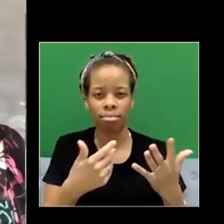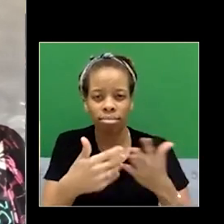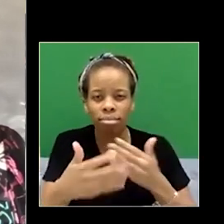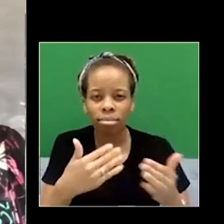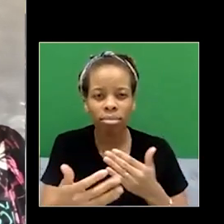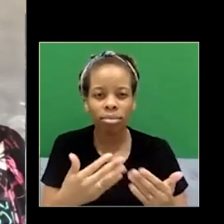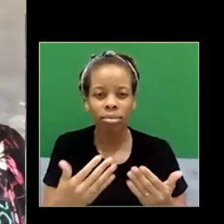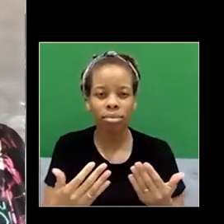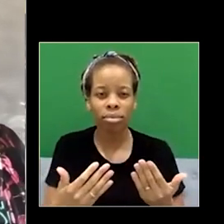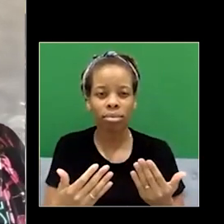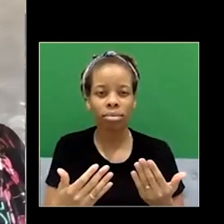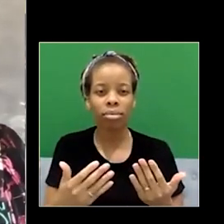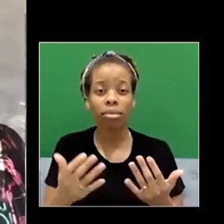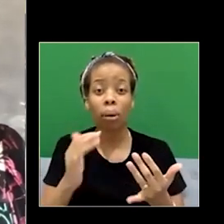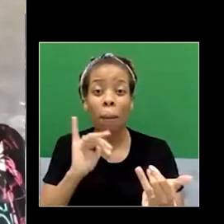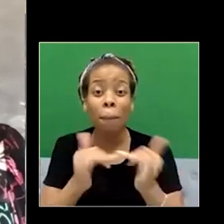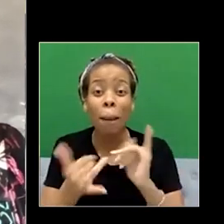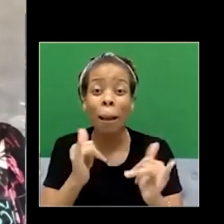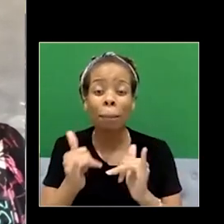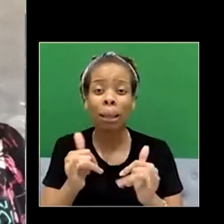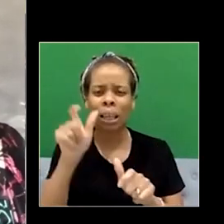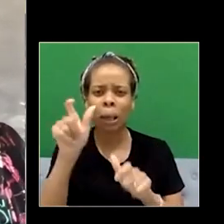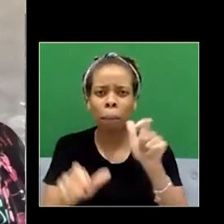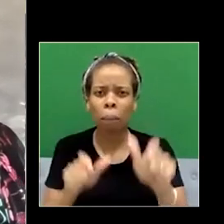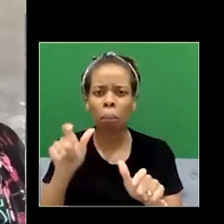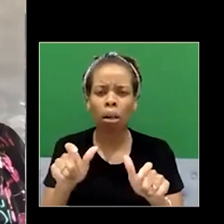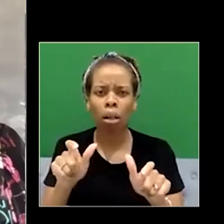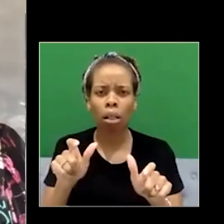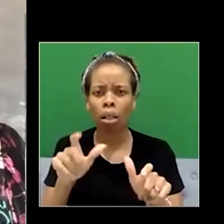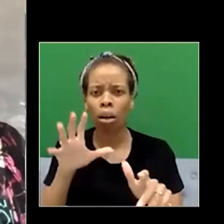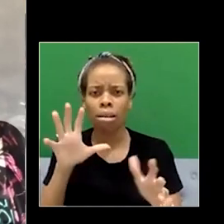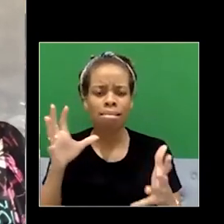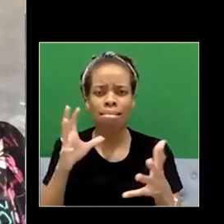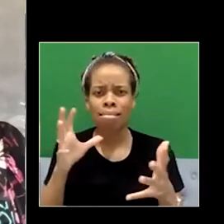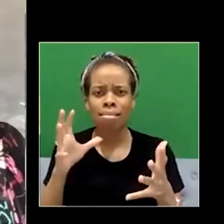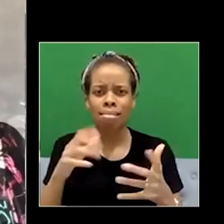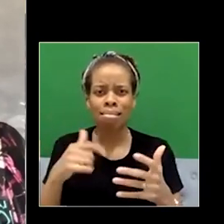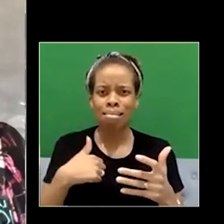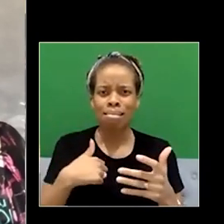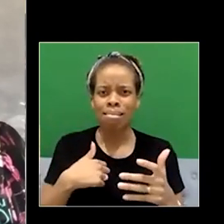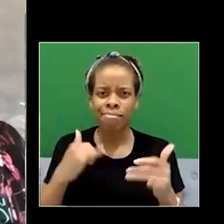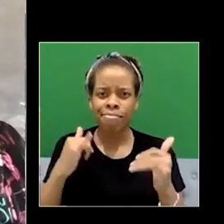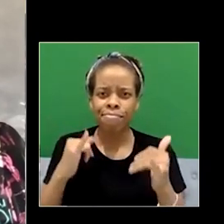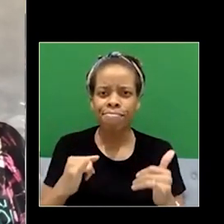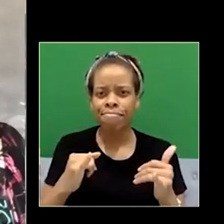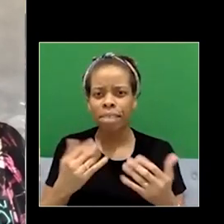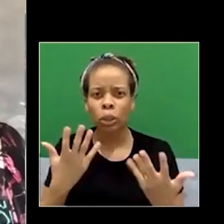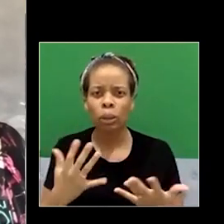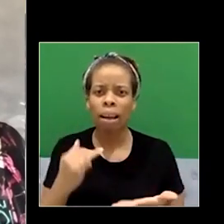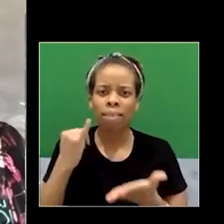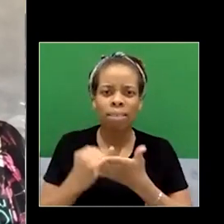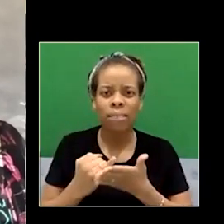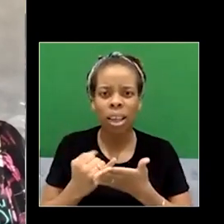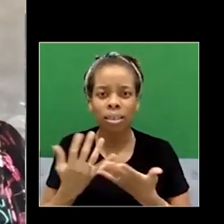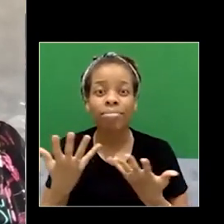that the work is the life led. The work is a life's work. And that goes on for however long it goes on,